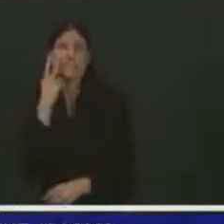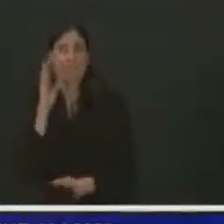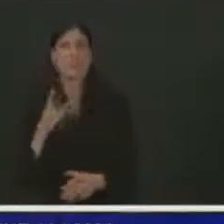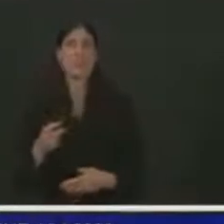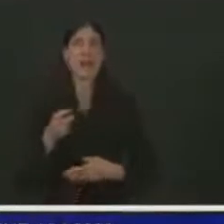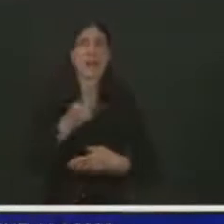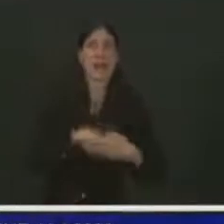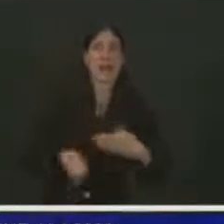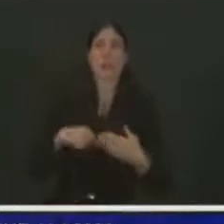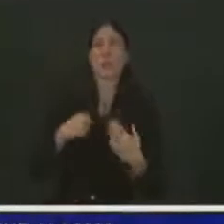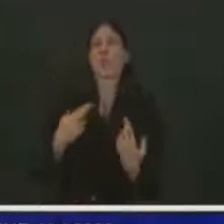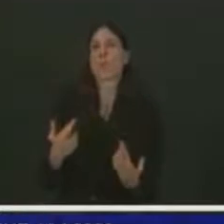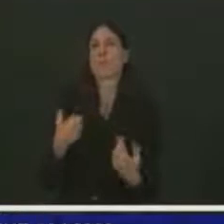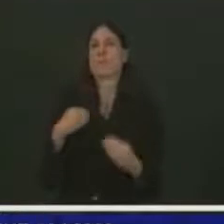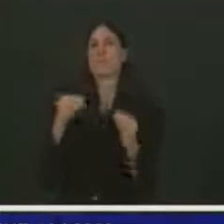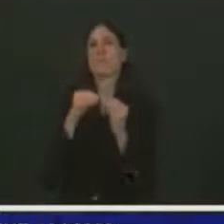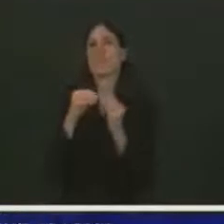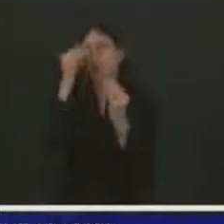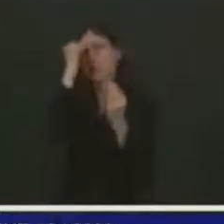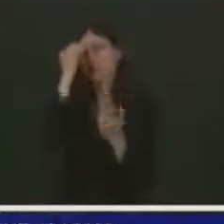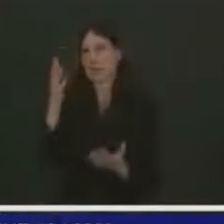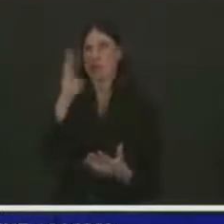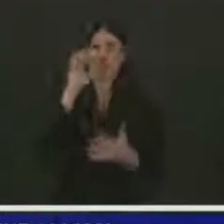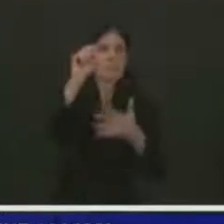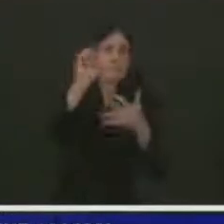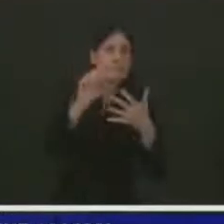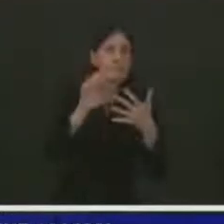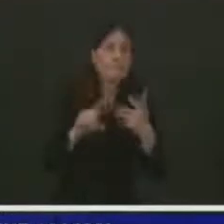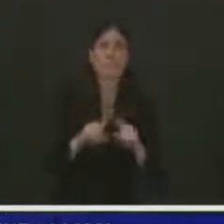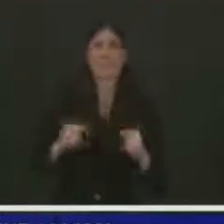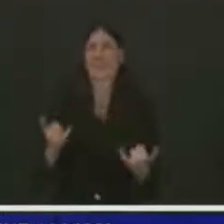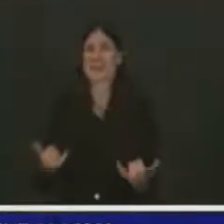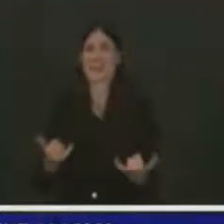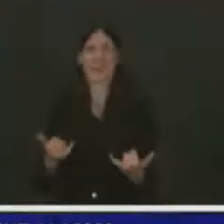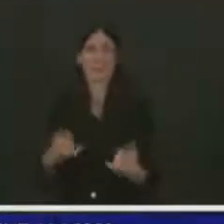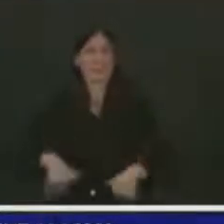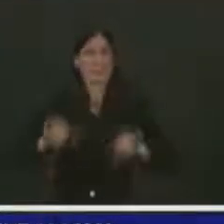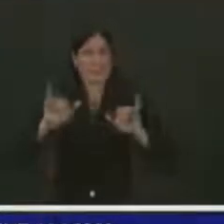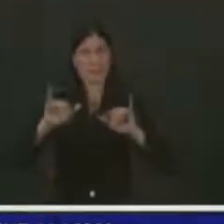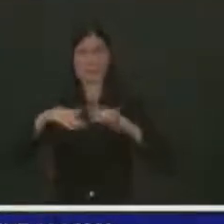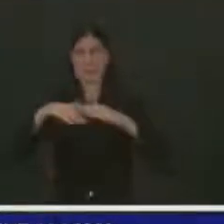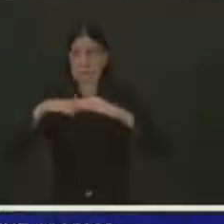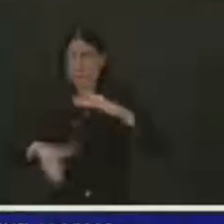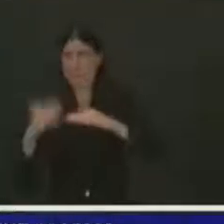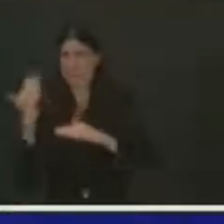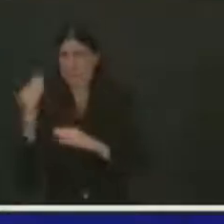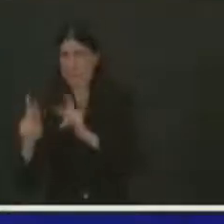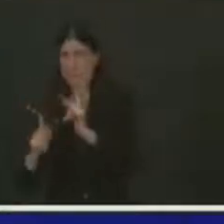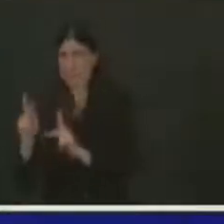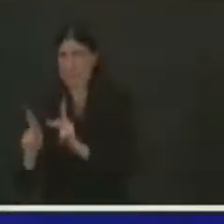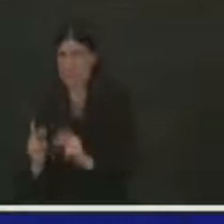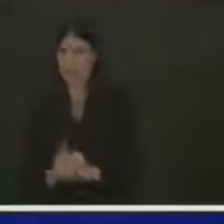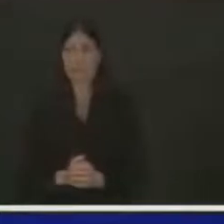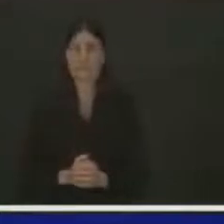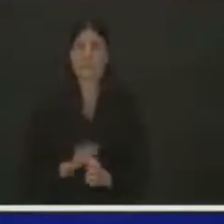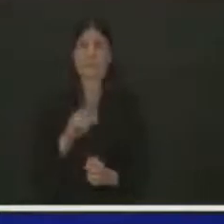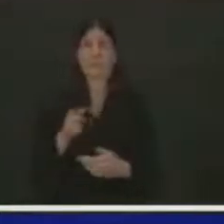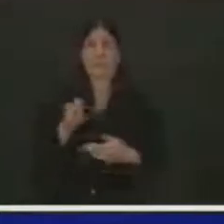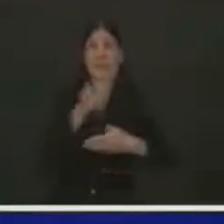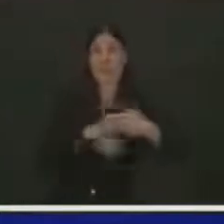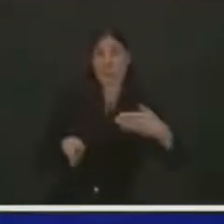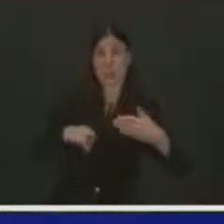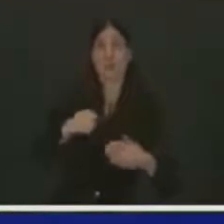hopeful that we'll be able to have clearer guidance. This I know we will do. We are going to give guidance next week around what phase 3 will look